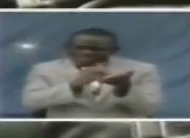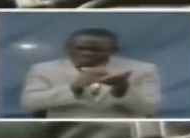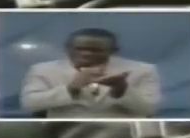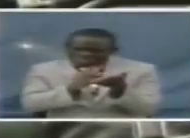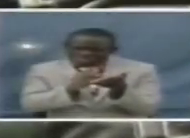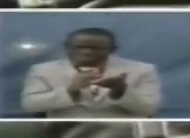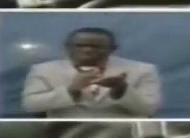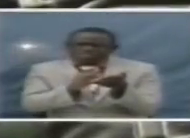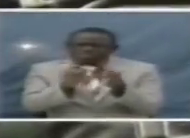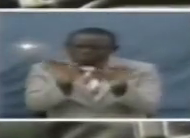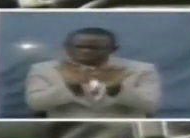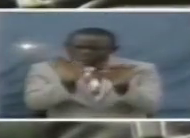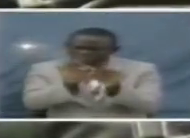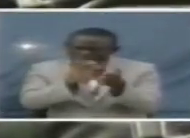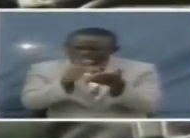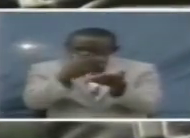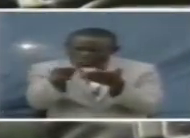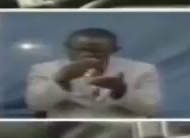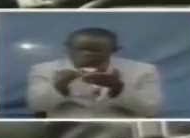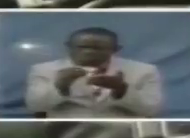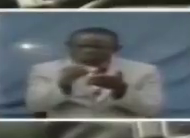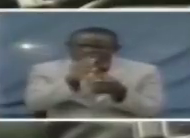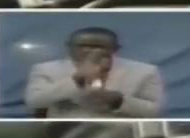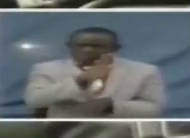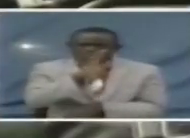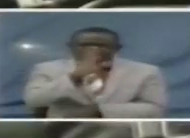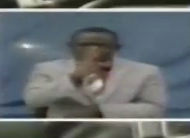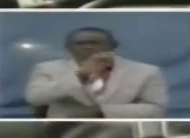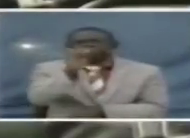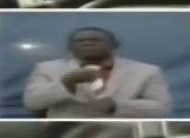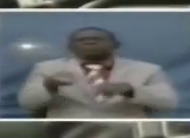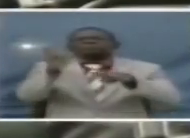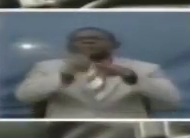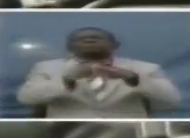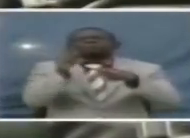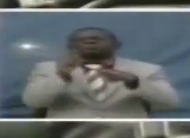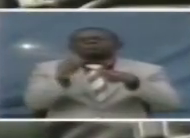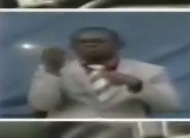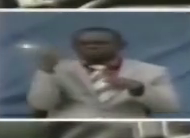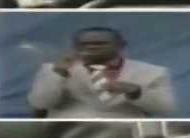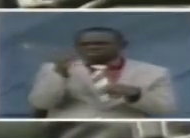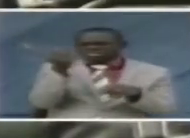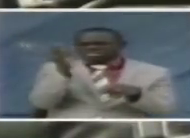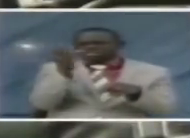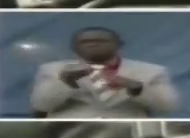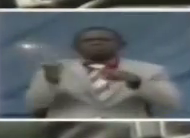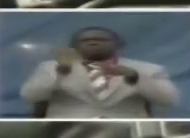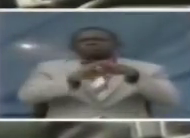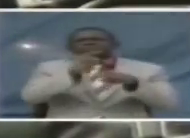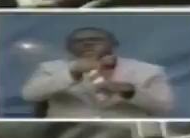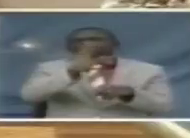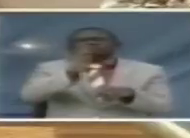1.2 billion is for the procurement of essential drugs and medical supplies, representing